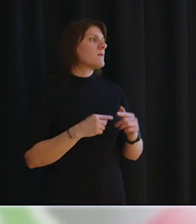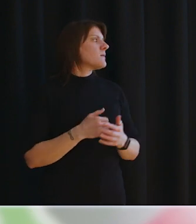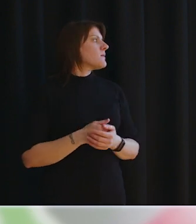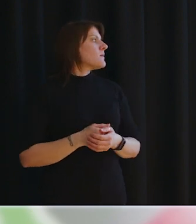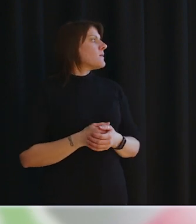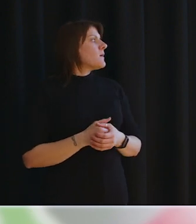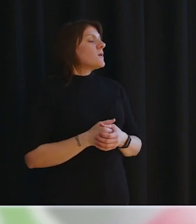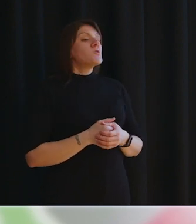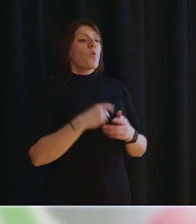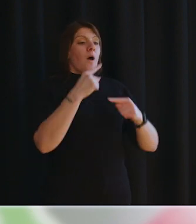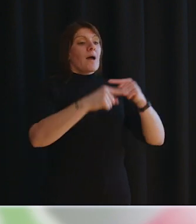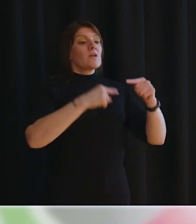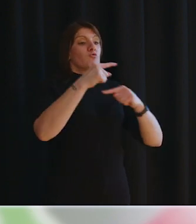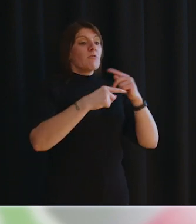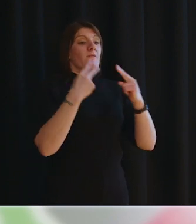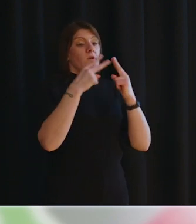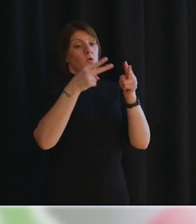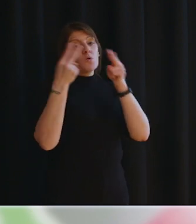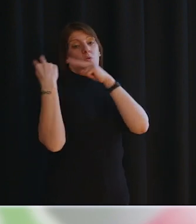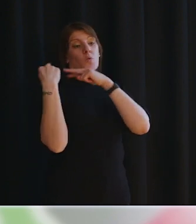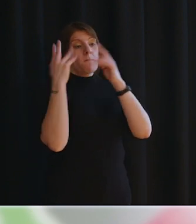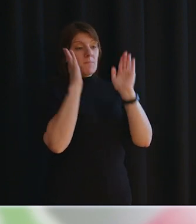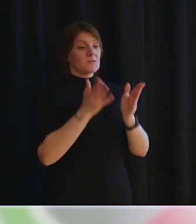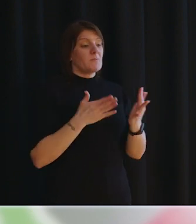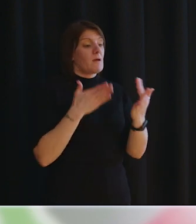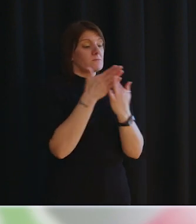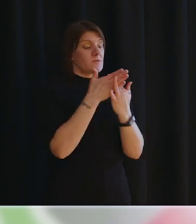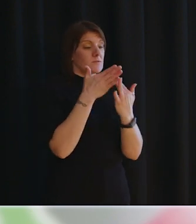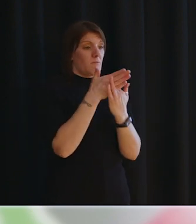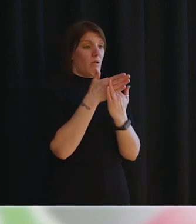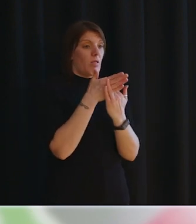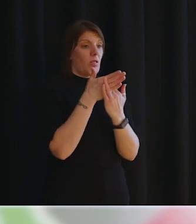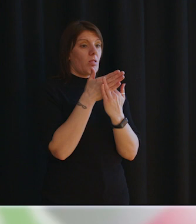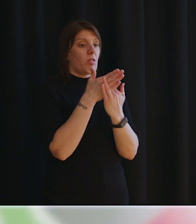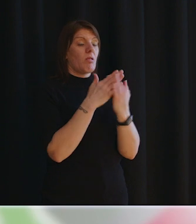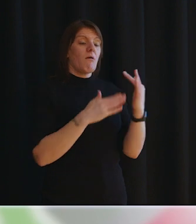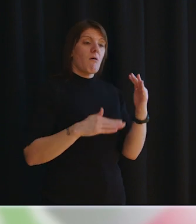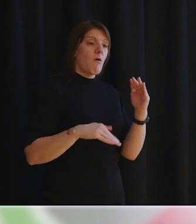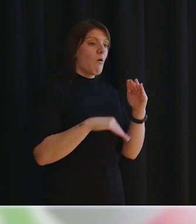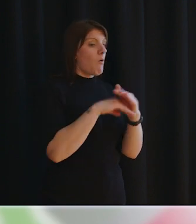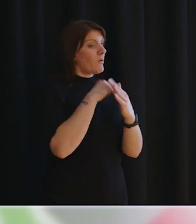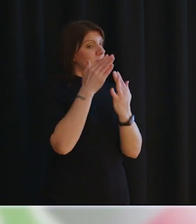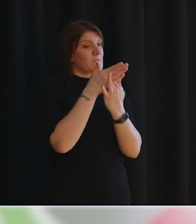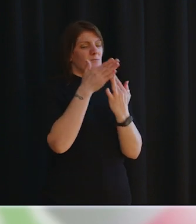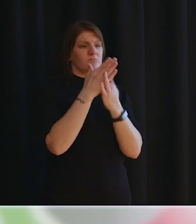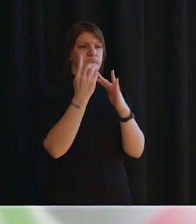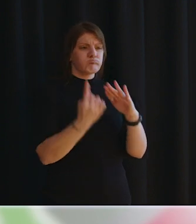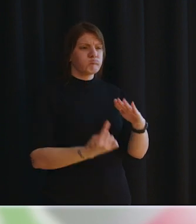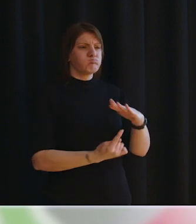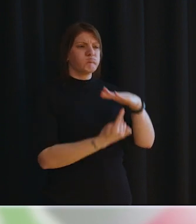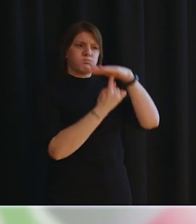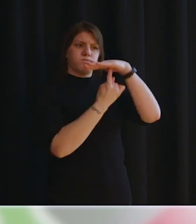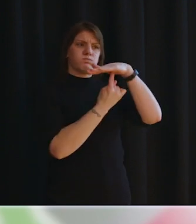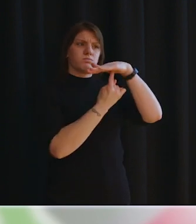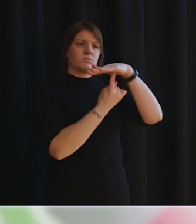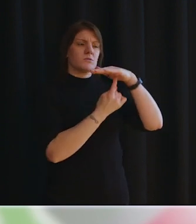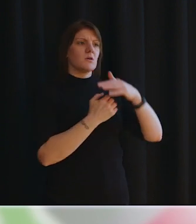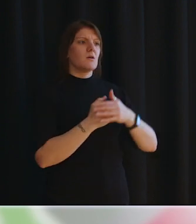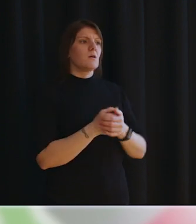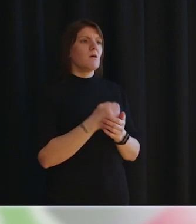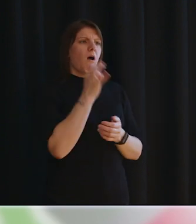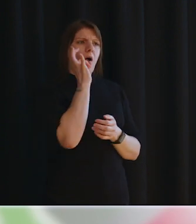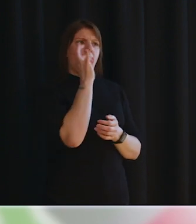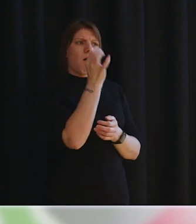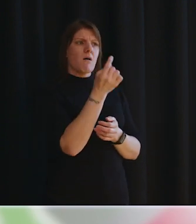So for an annual review, it must be accessible. Again, that whole accessible thing is really, really important. You can't ask someone